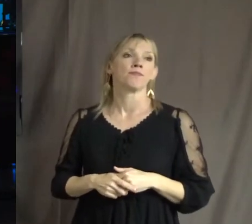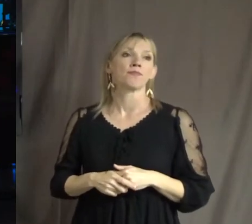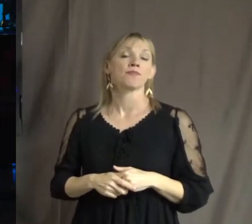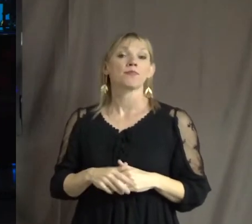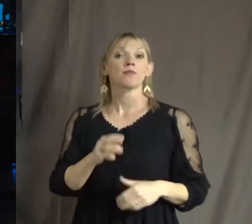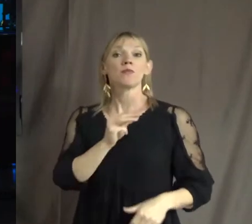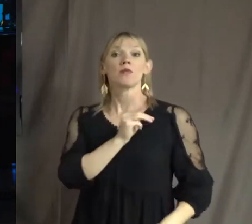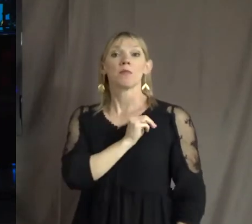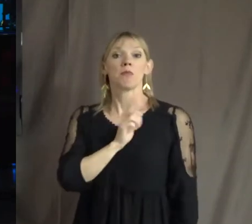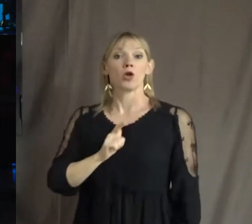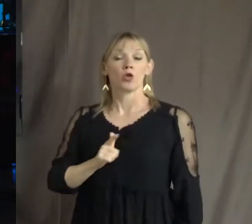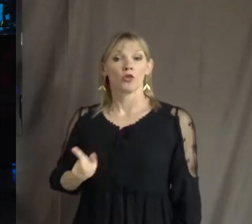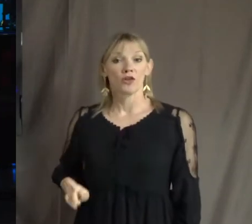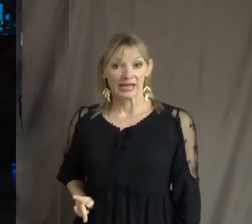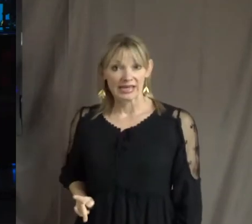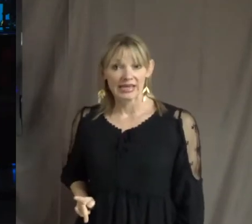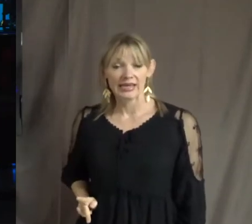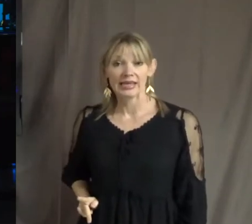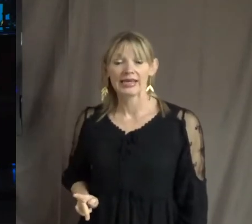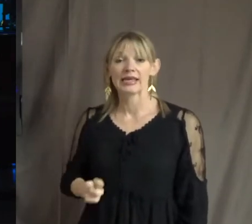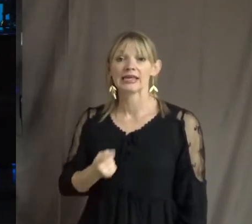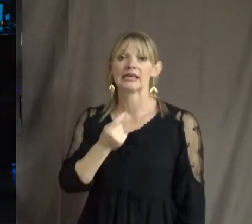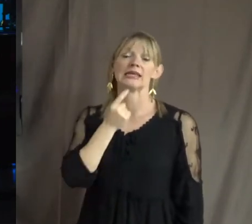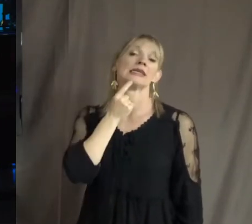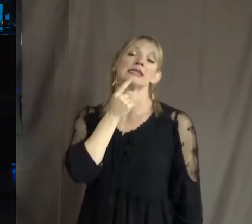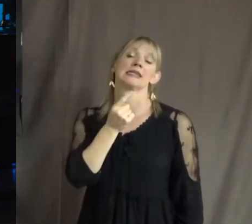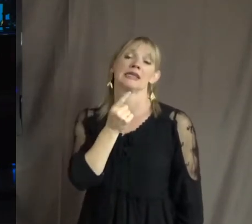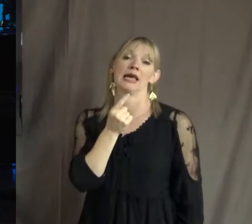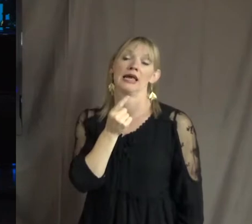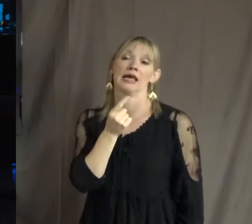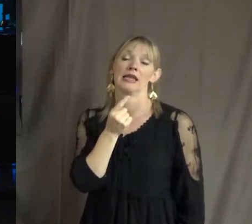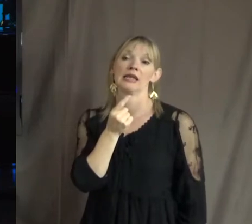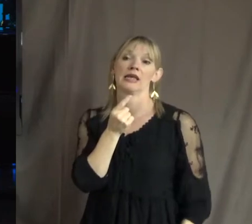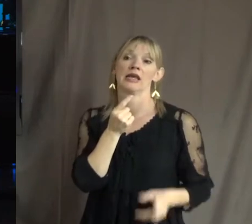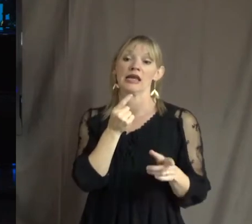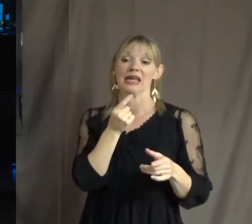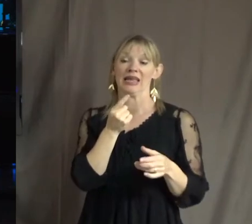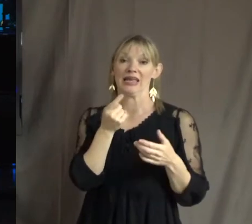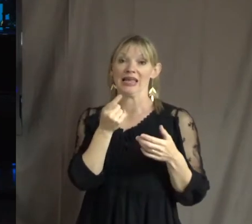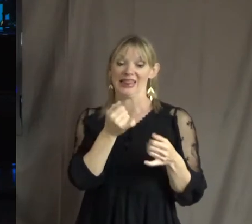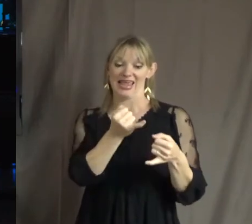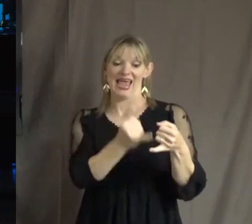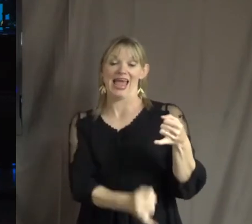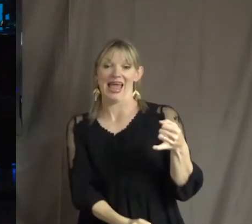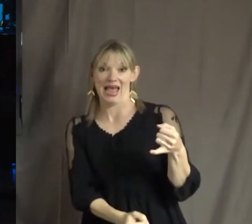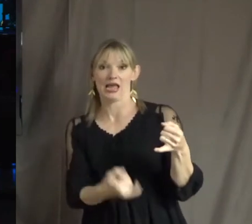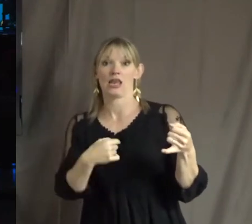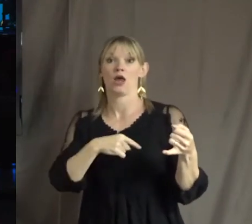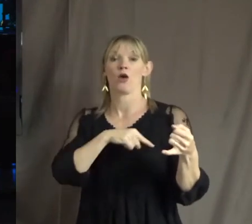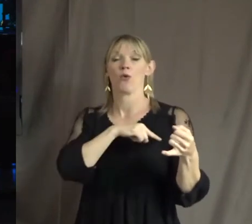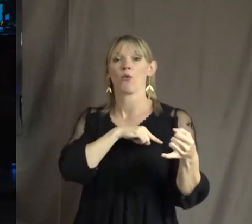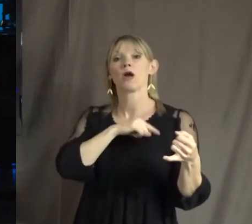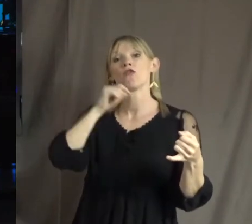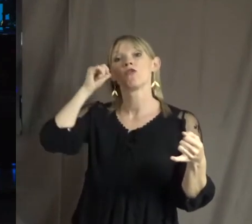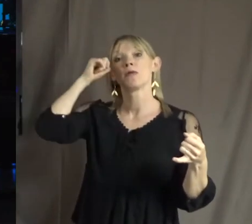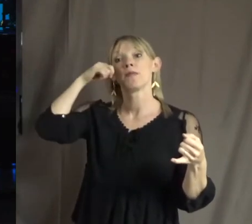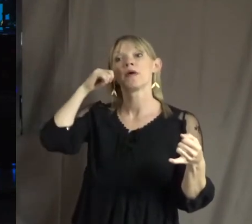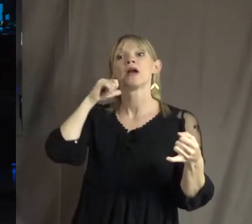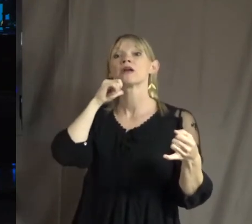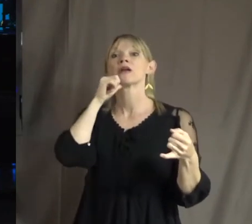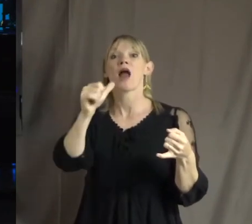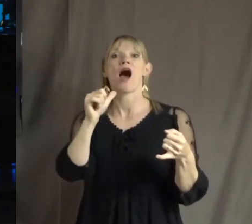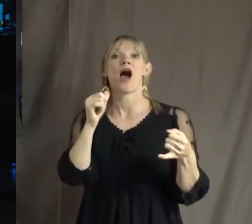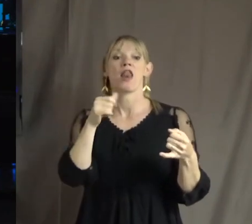Martin Luther King said this about that. He said, in the end, we will remember not the words of